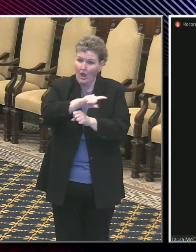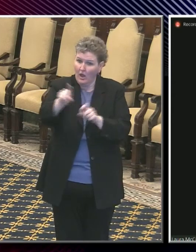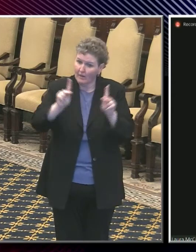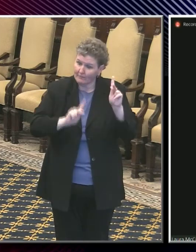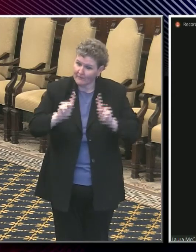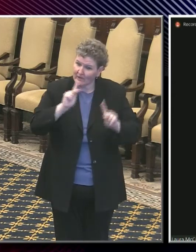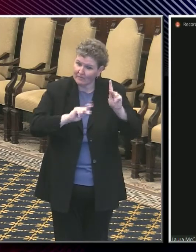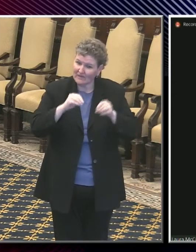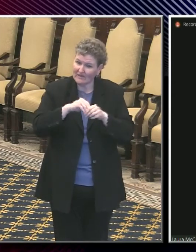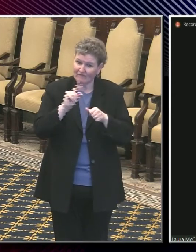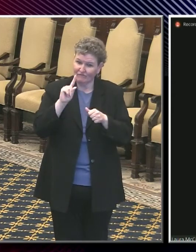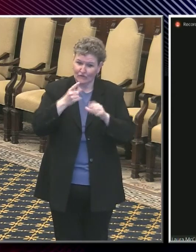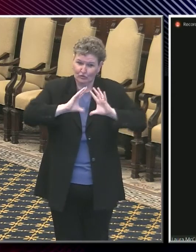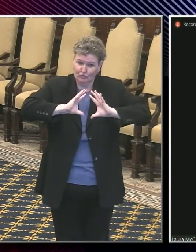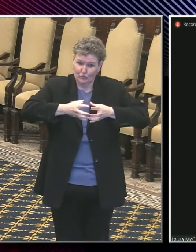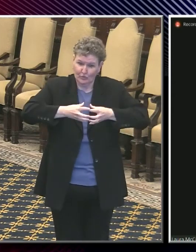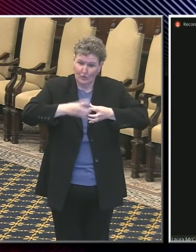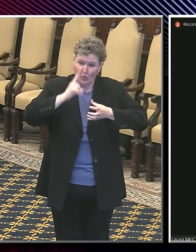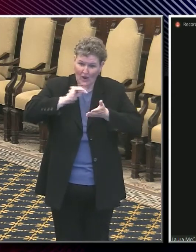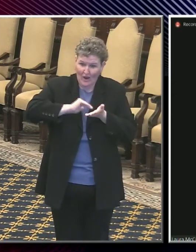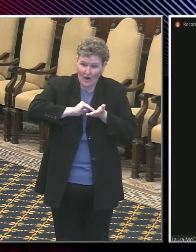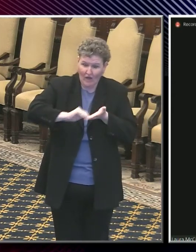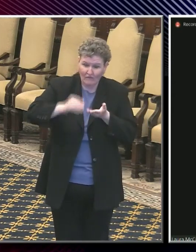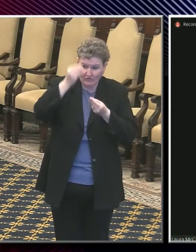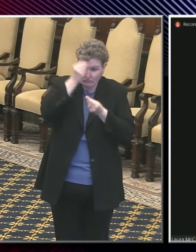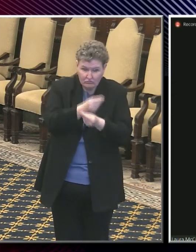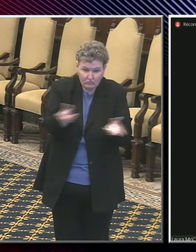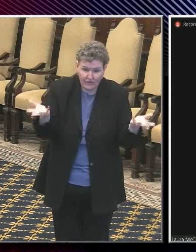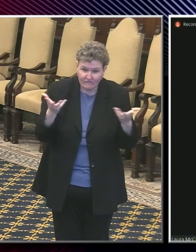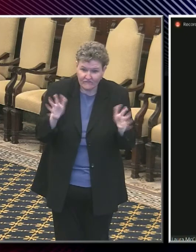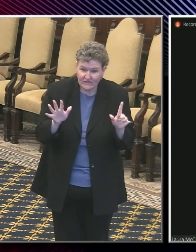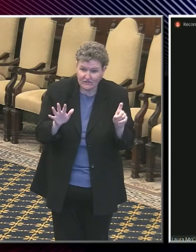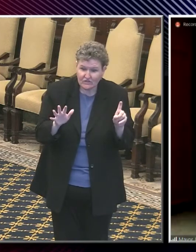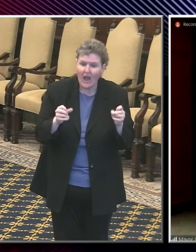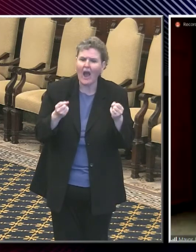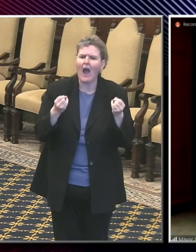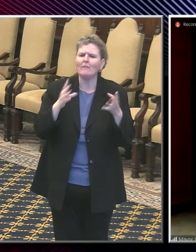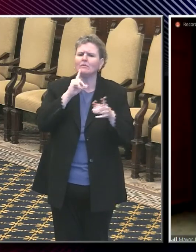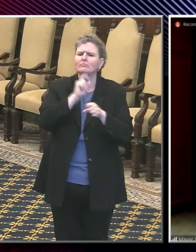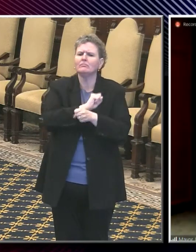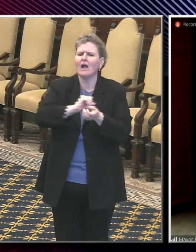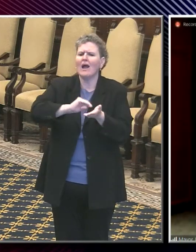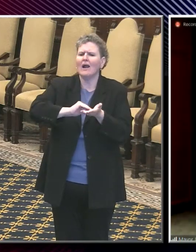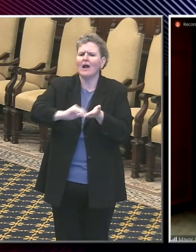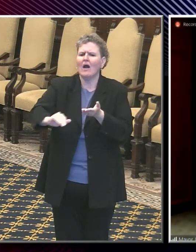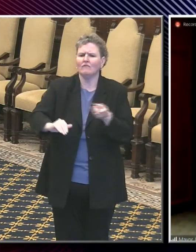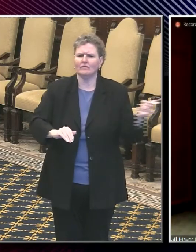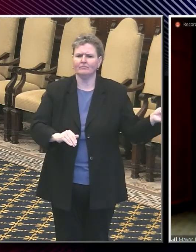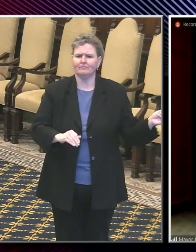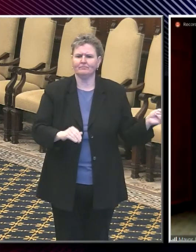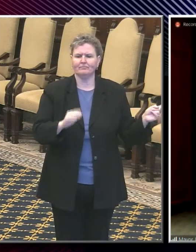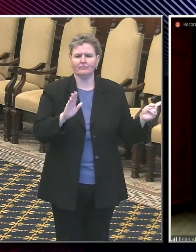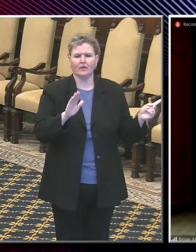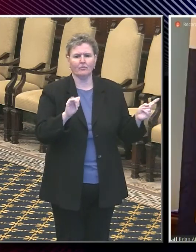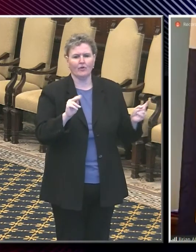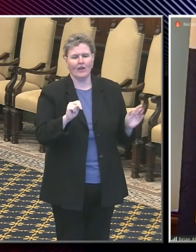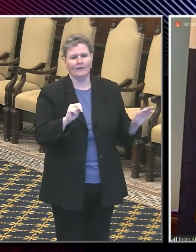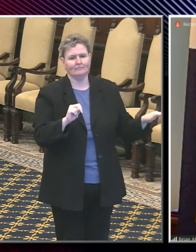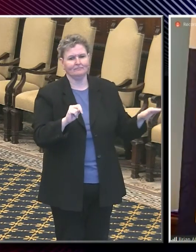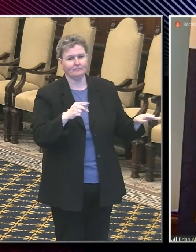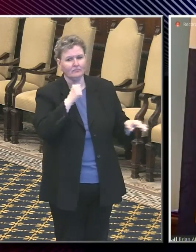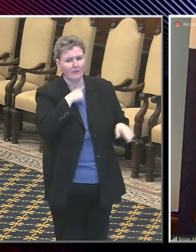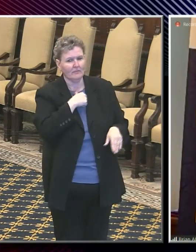First, I'm wondering if you could give a sort of a general update on your efforts to obtain PPE. Has it